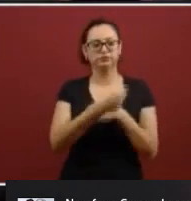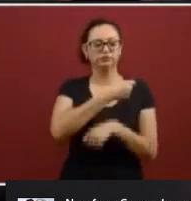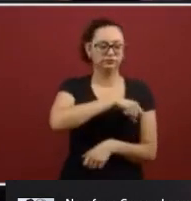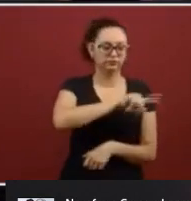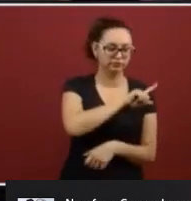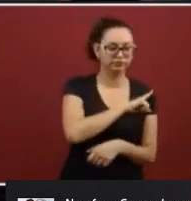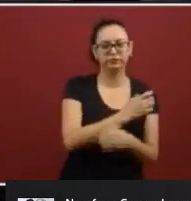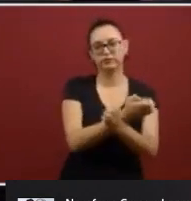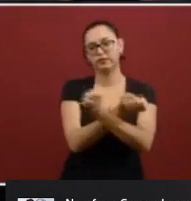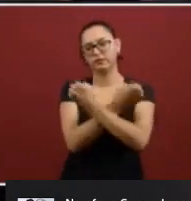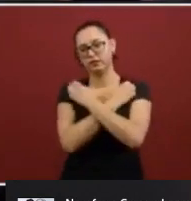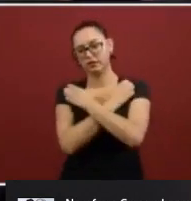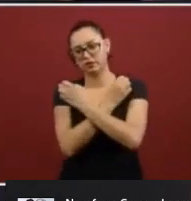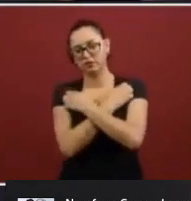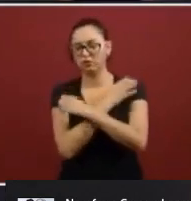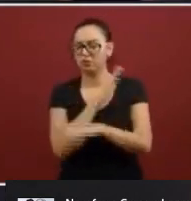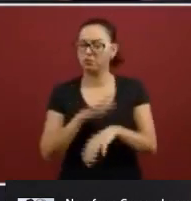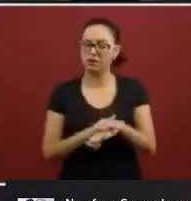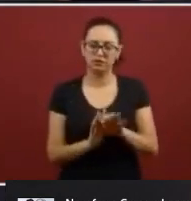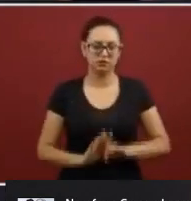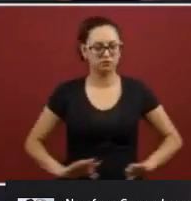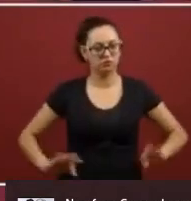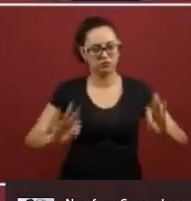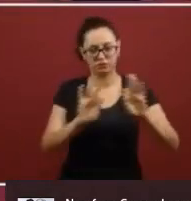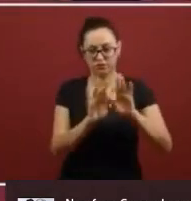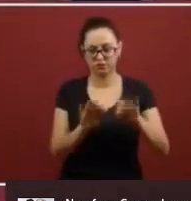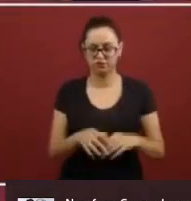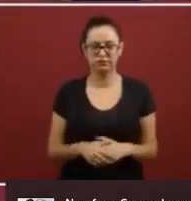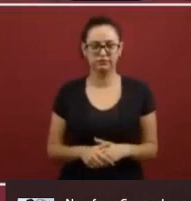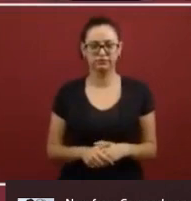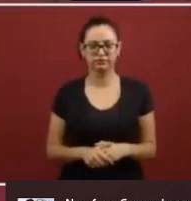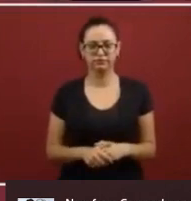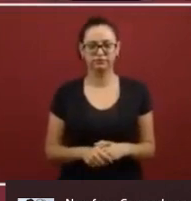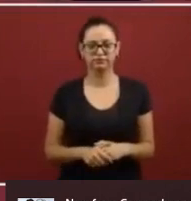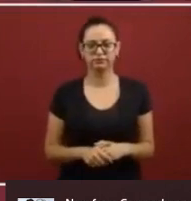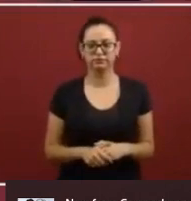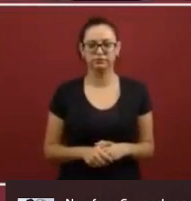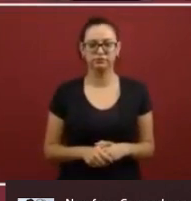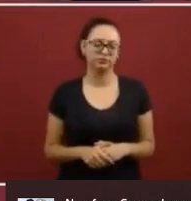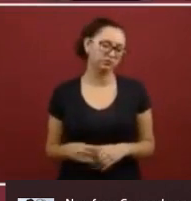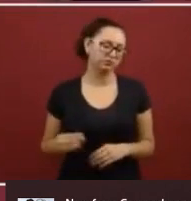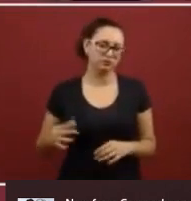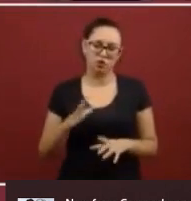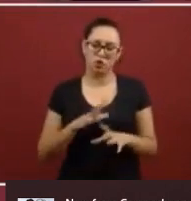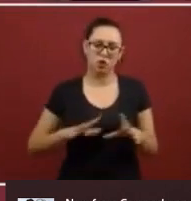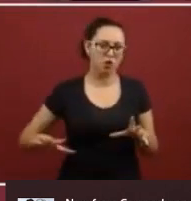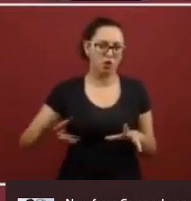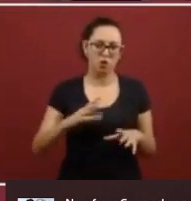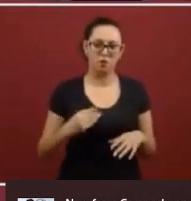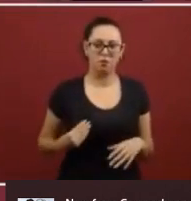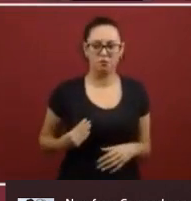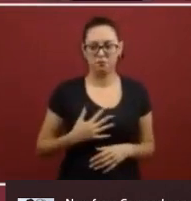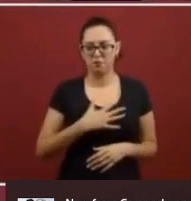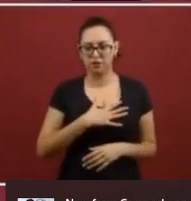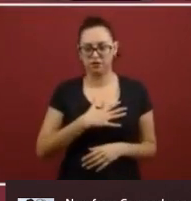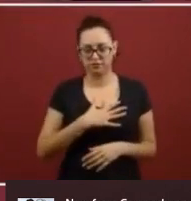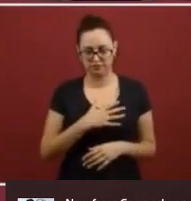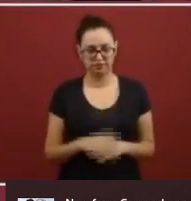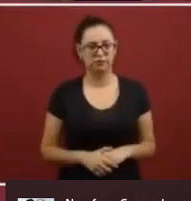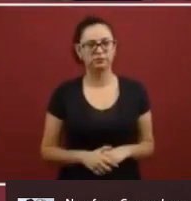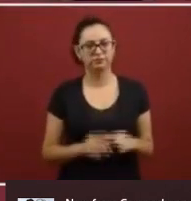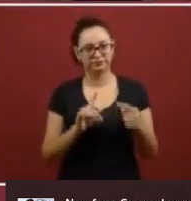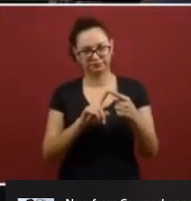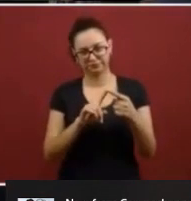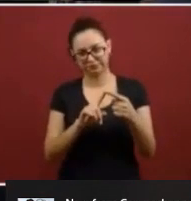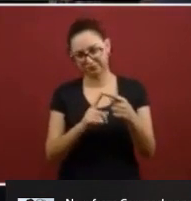example, health, lo básico, education, the basic stuff lo que tiene que ver con el bienestar. that has El to do otro with tema, the good of the presidente, es un people.